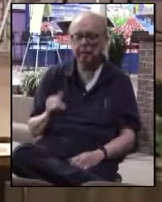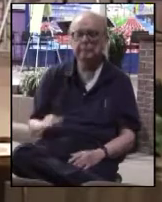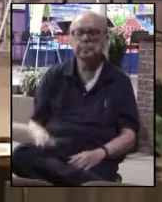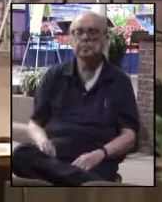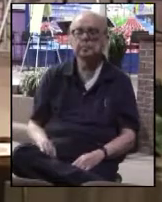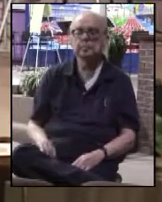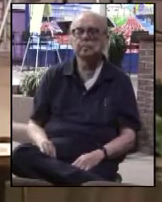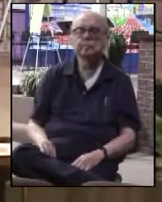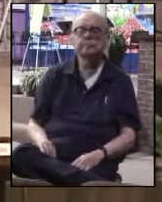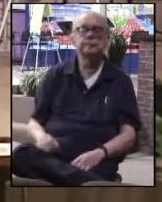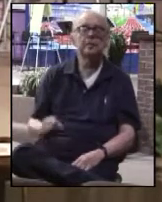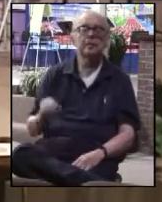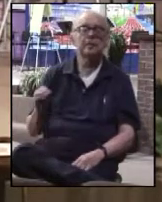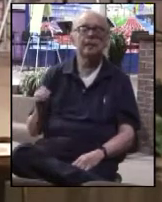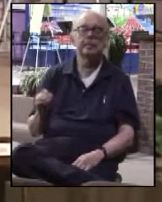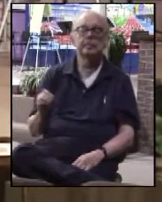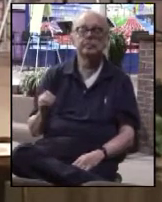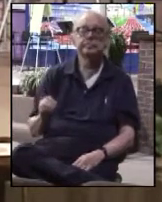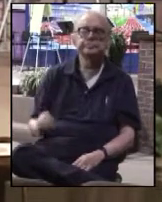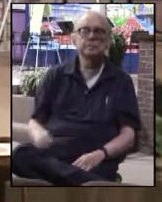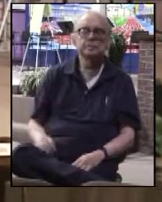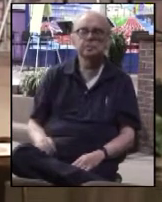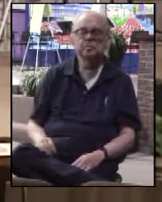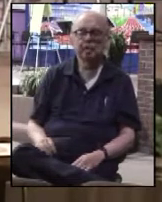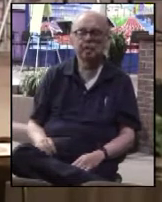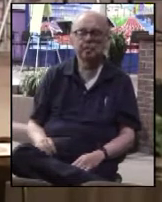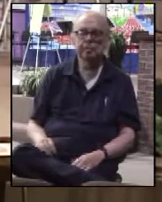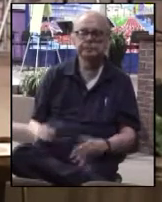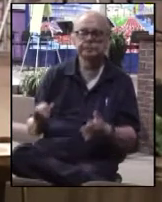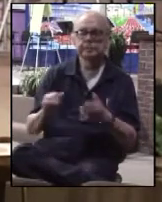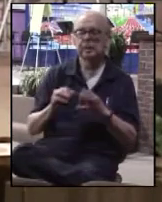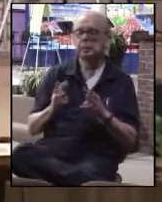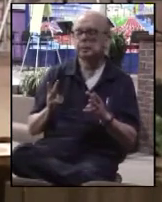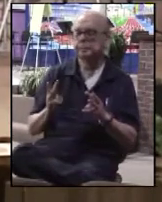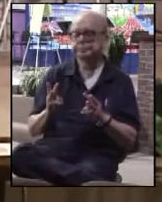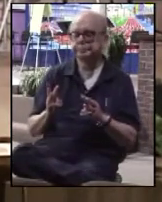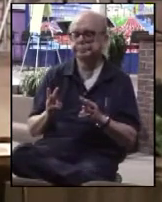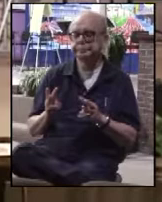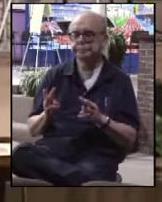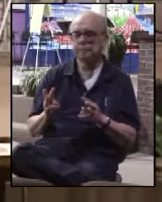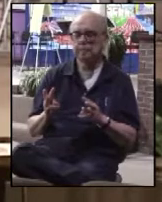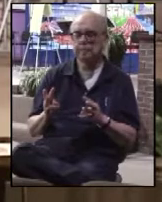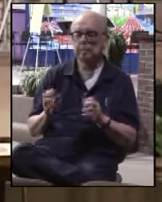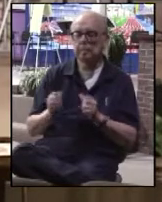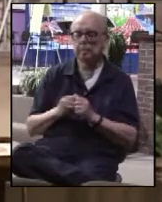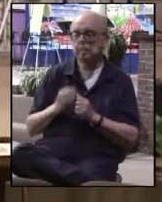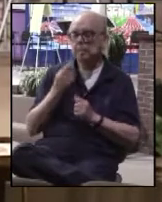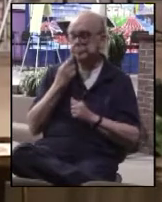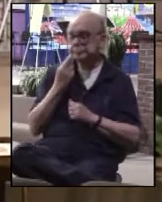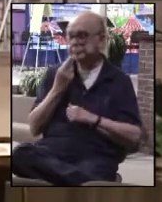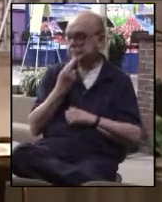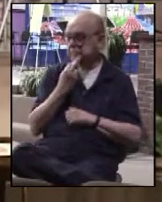and so that's the way it is with the restaurant